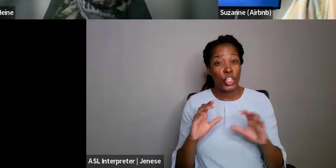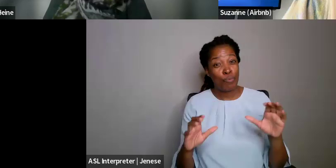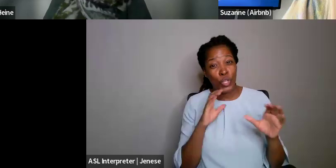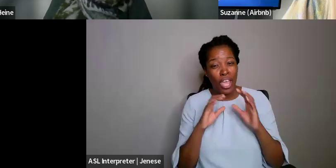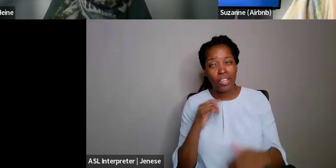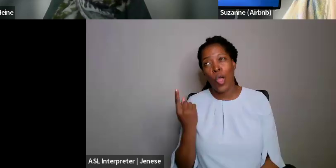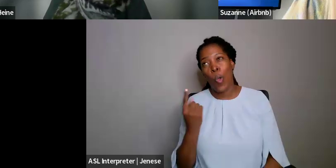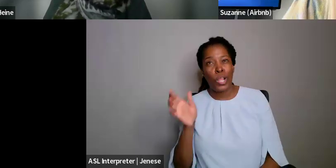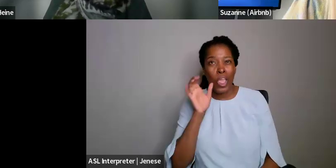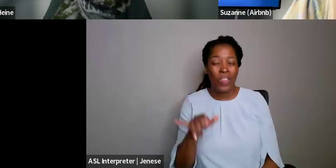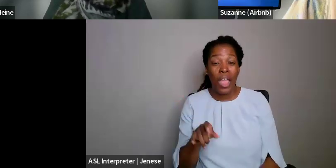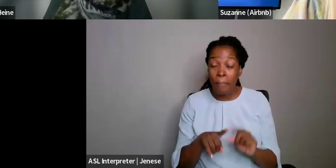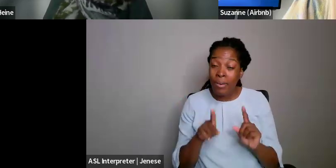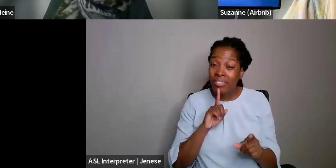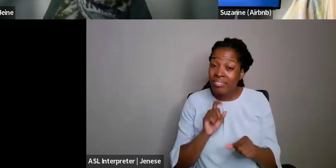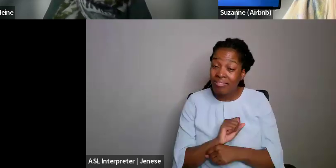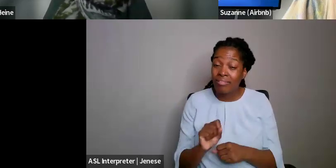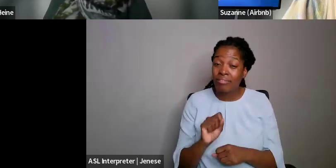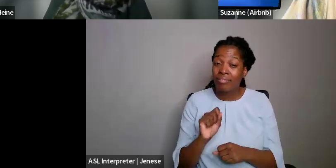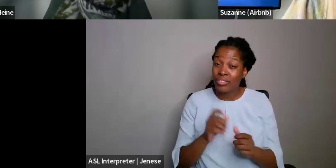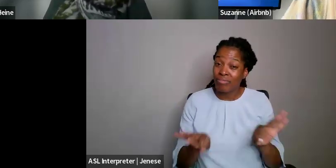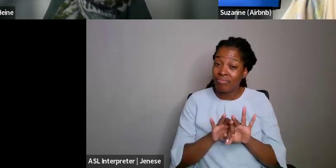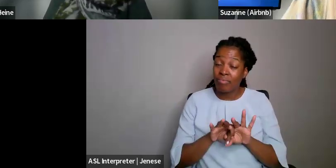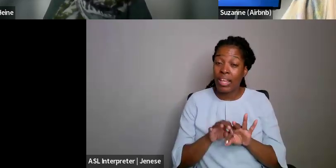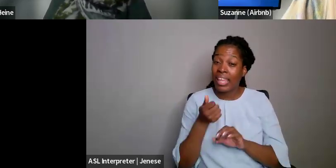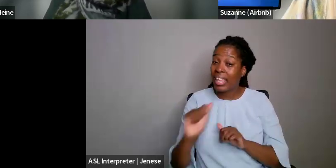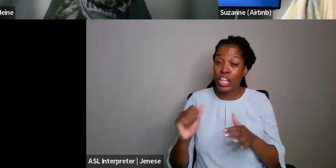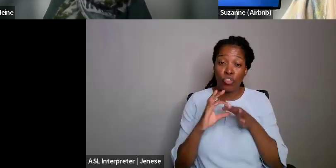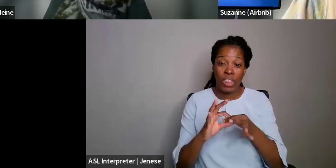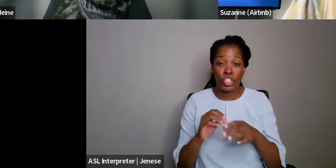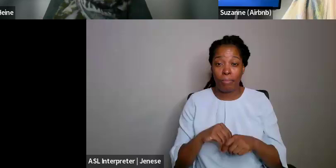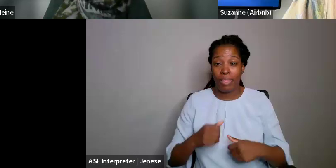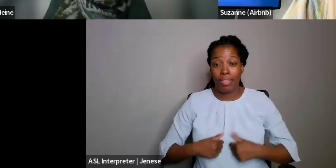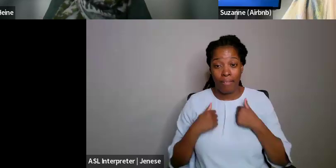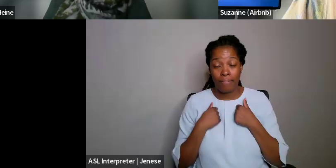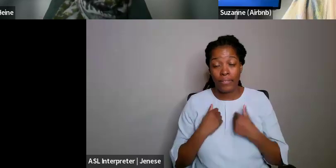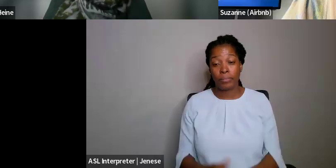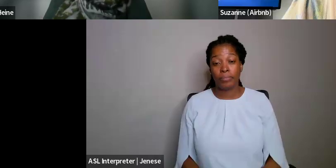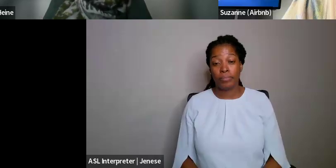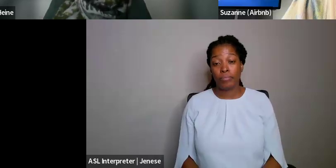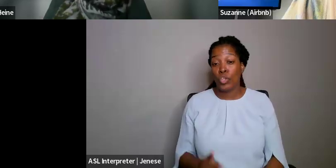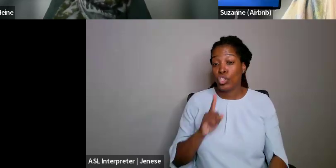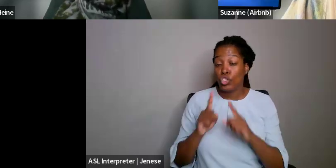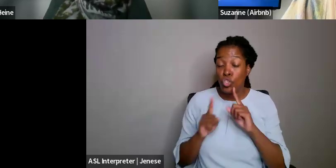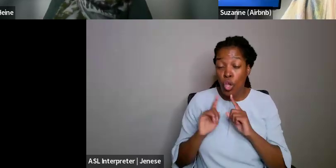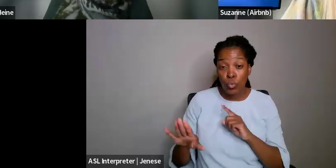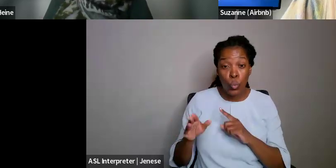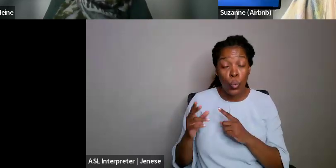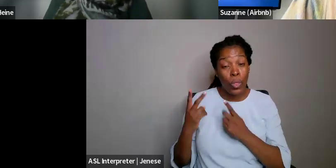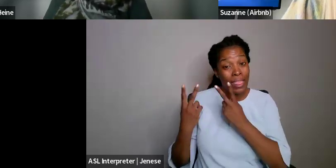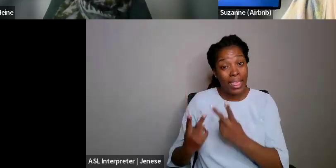relationships, in any relationship in life, communication is so important. So talk to your guests. If you don't want to talk to them face to face, message